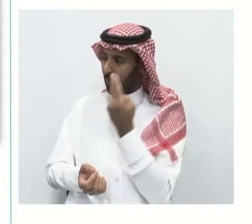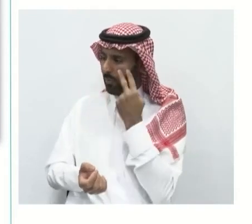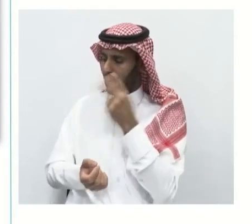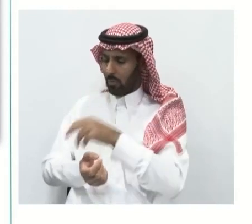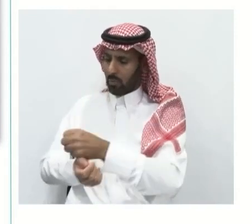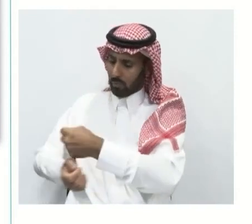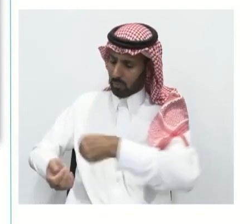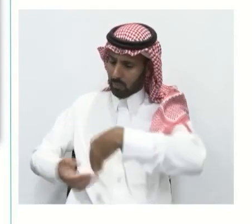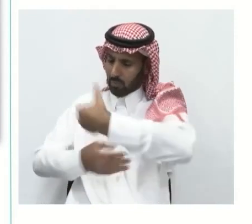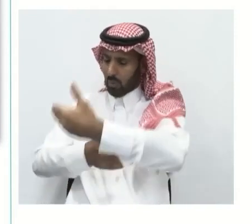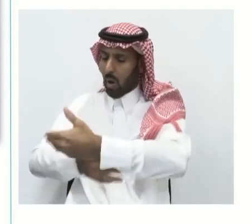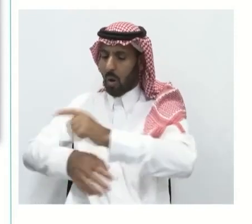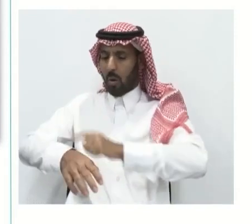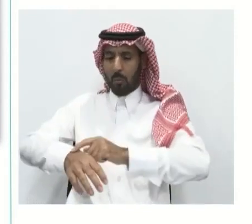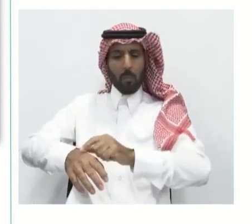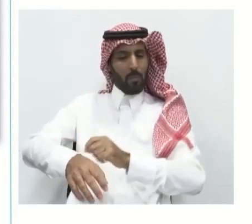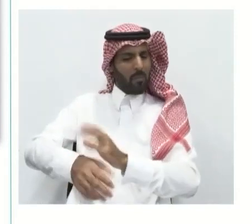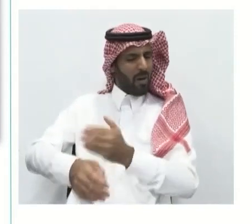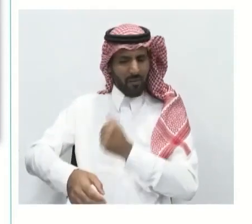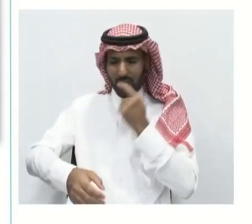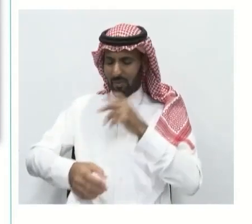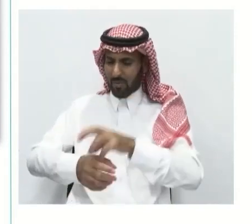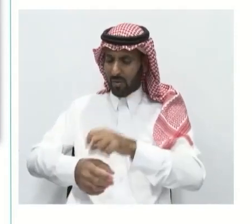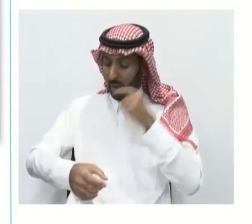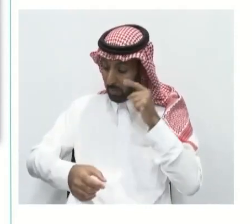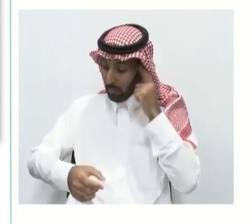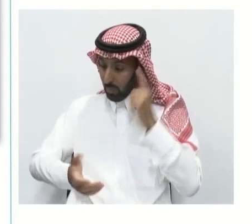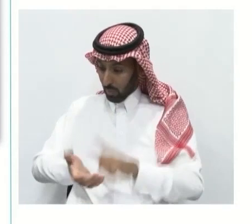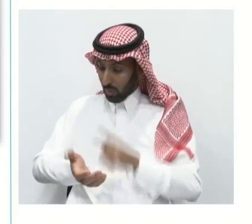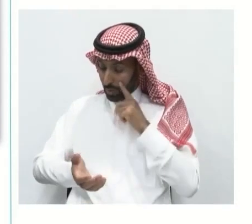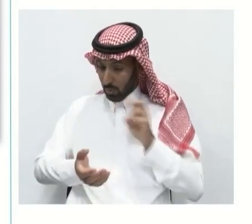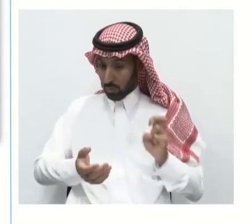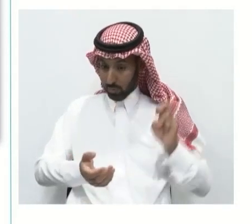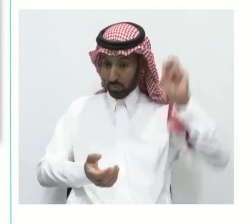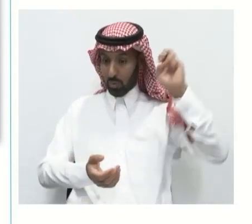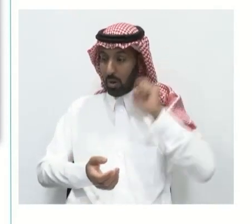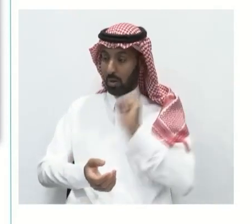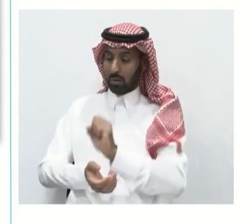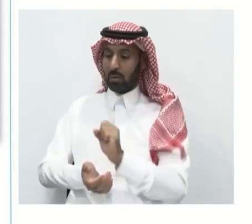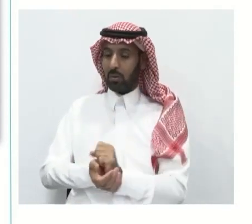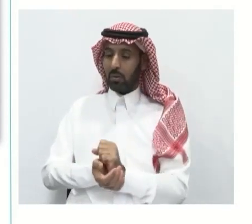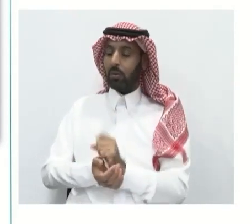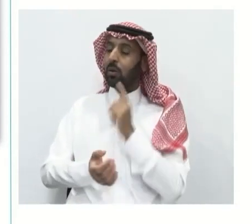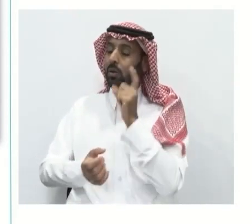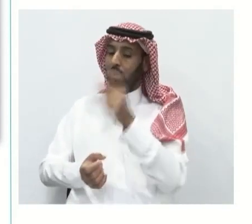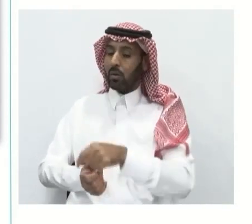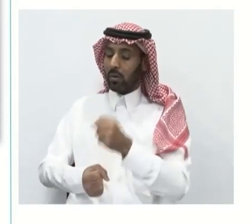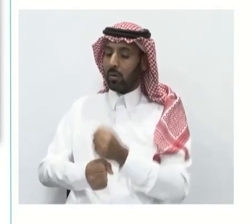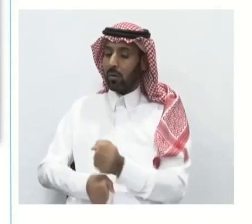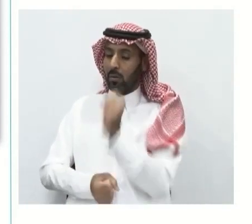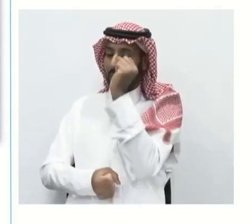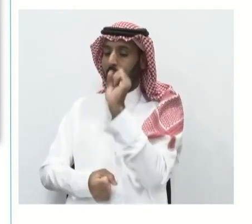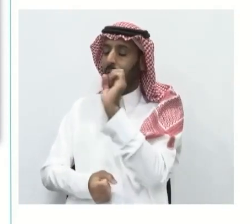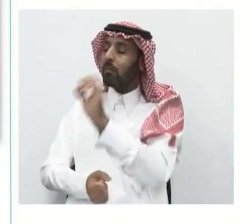jewelry cases. I assume your jewelry was insured? Of course, said Mr. Jones. Thank goodness for